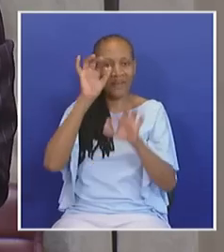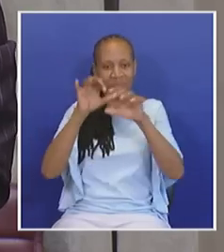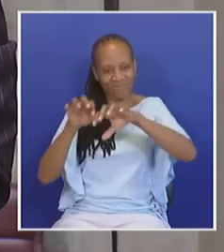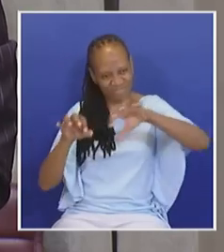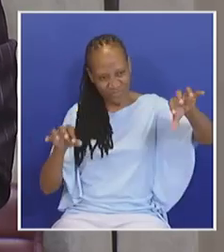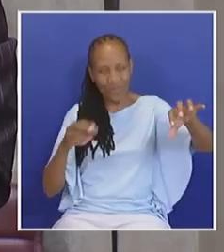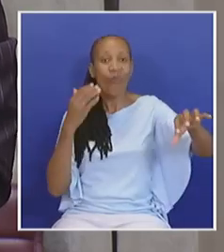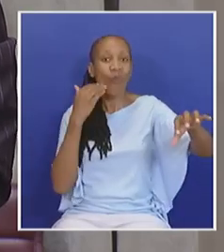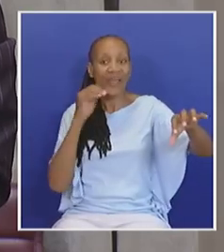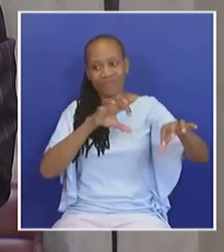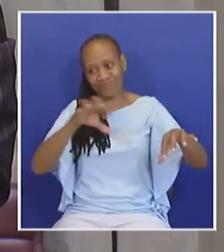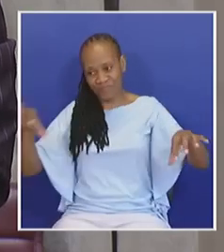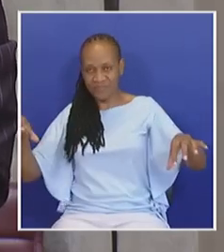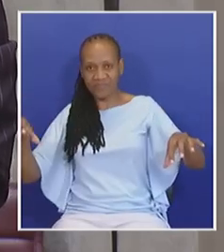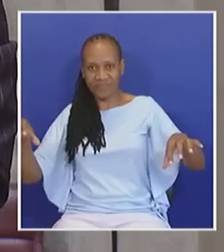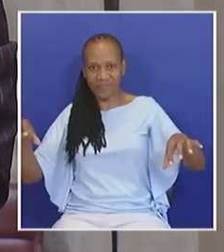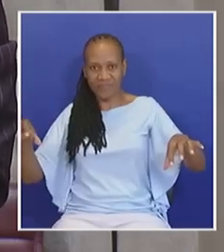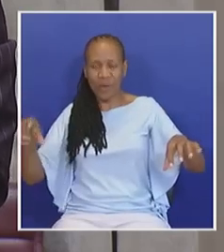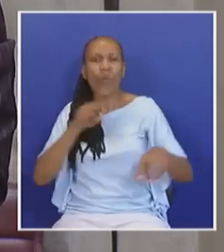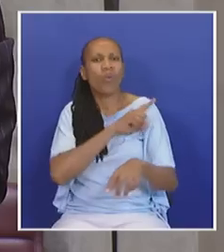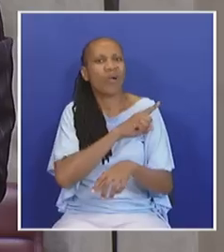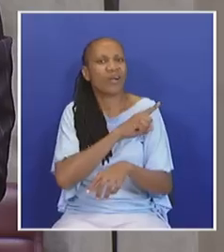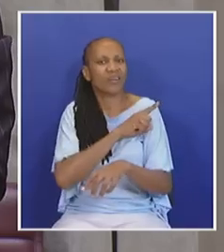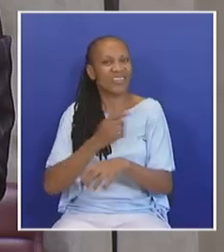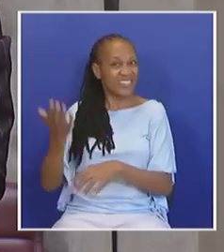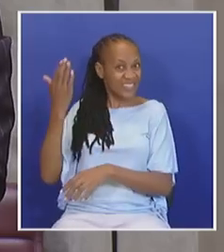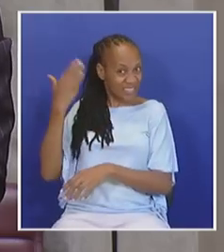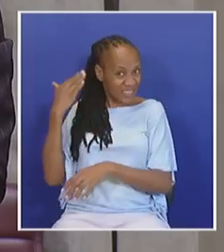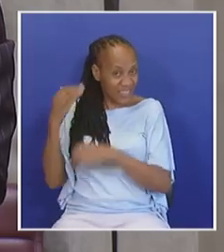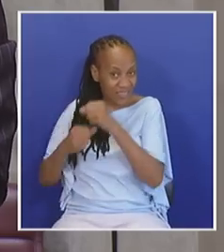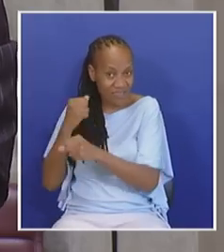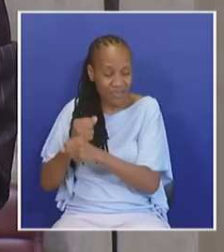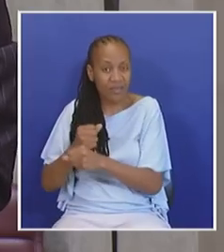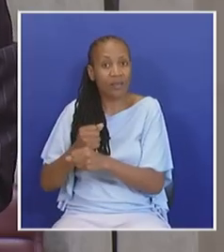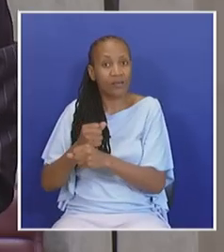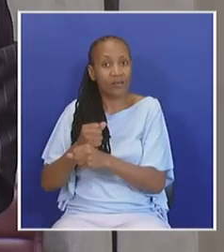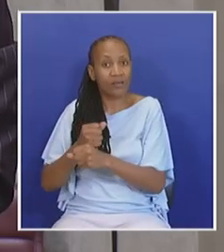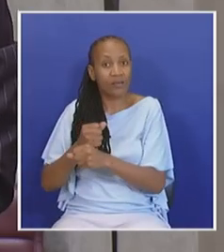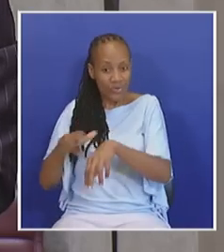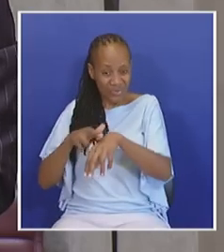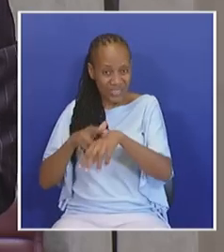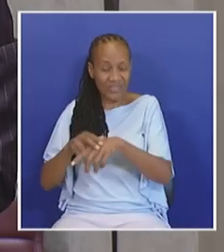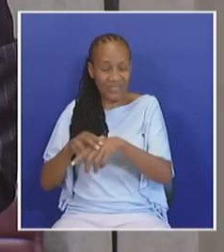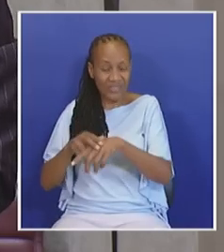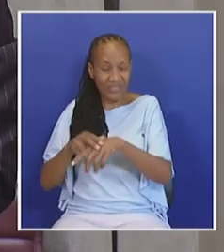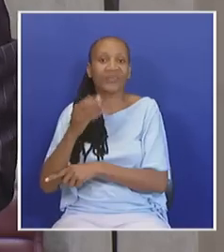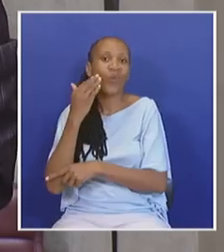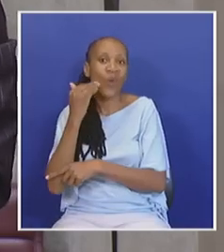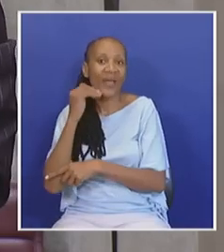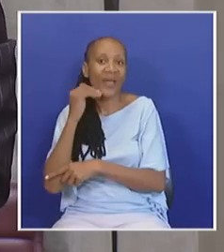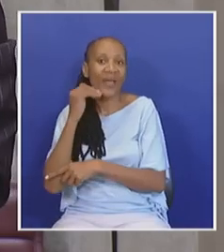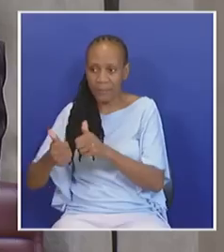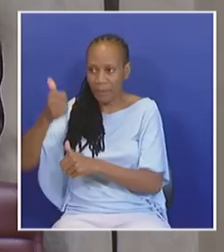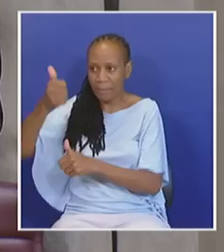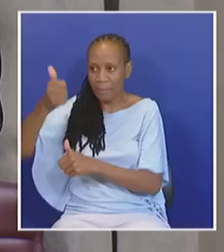disparate ethnic groups in order to preclude their unification, even as the different white factions pursued their own unification